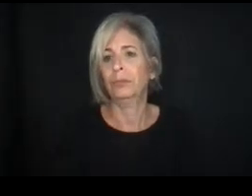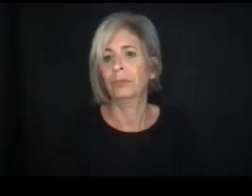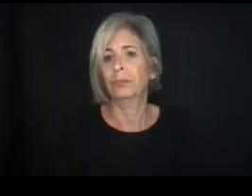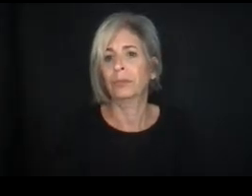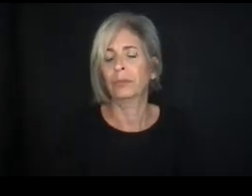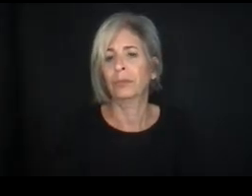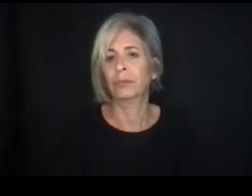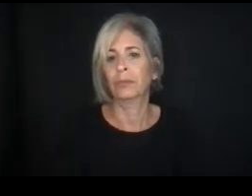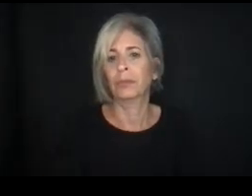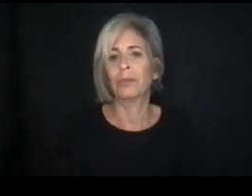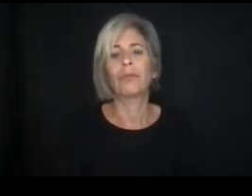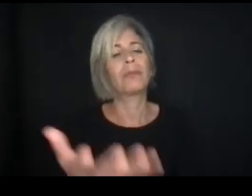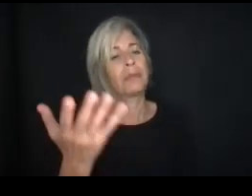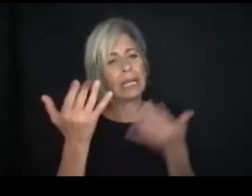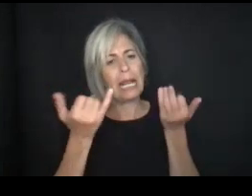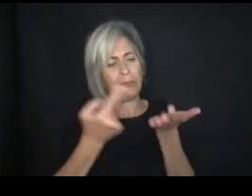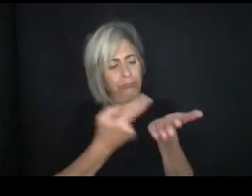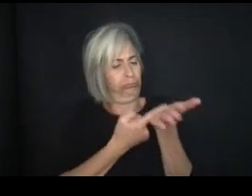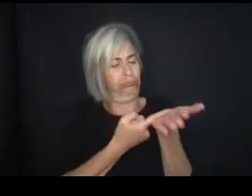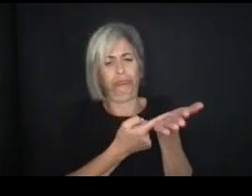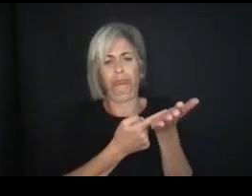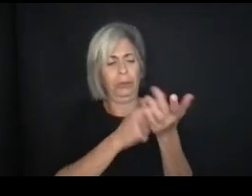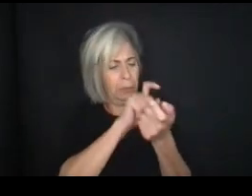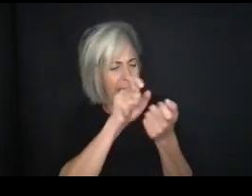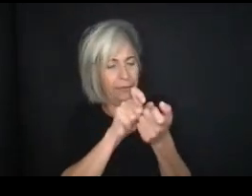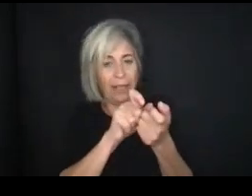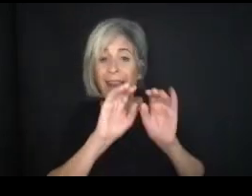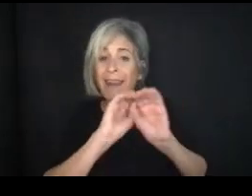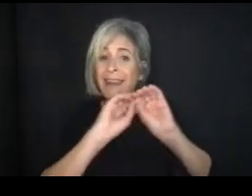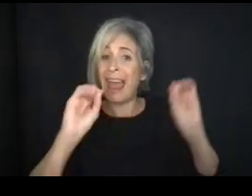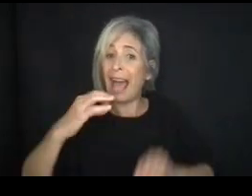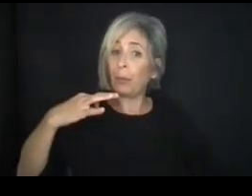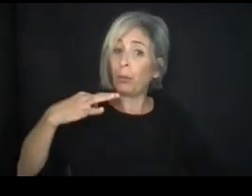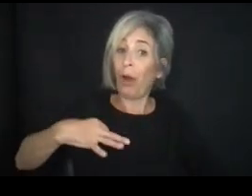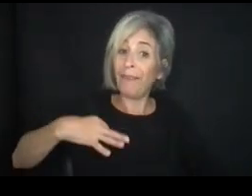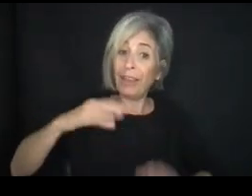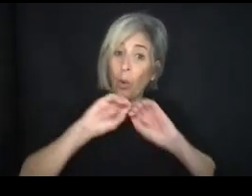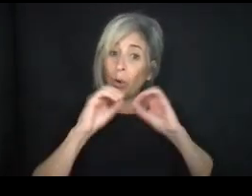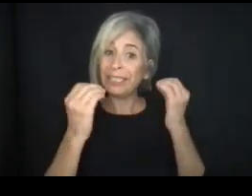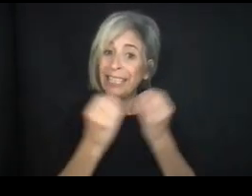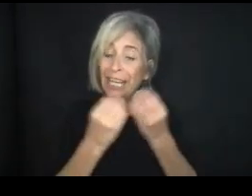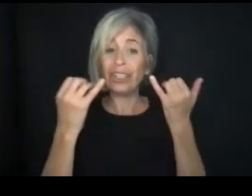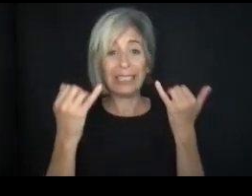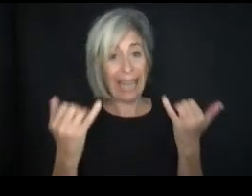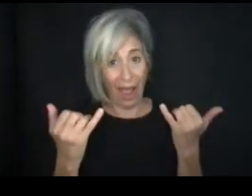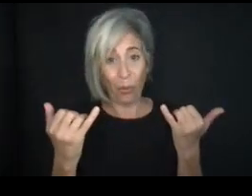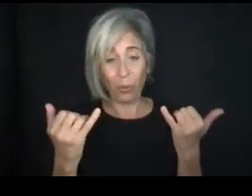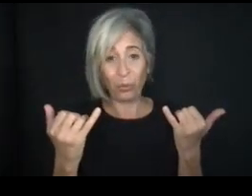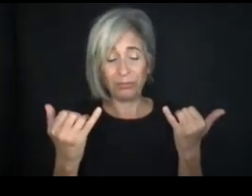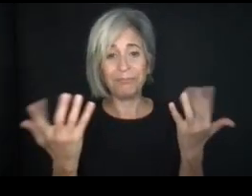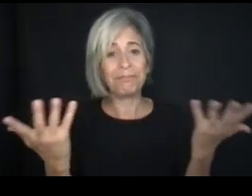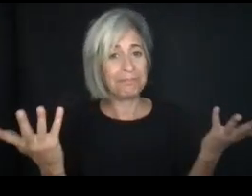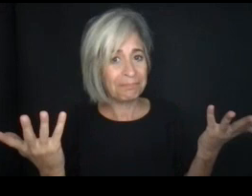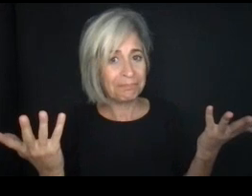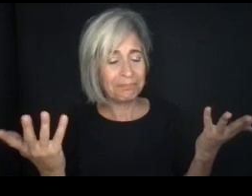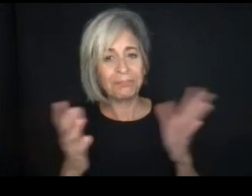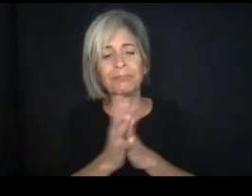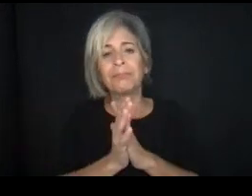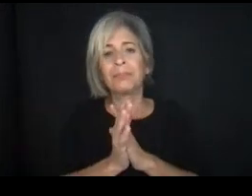So let's talk specifically about nonprofit organizations now. So according to